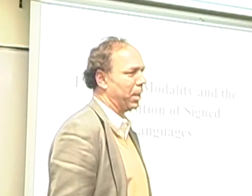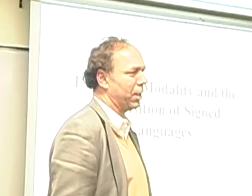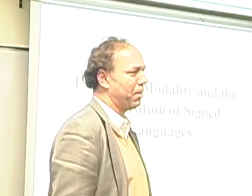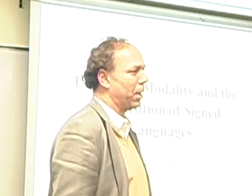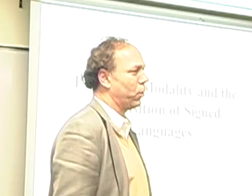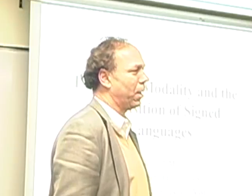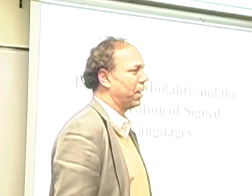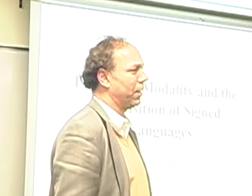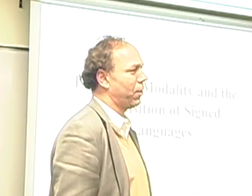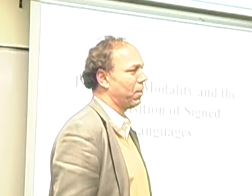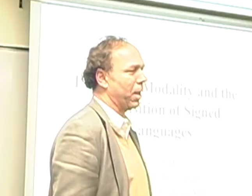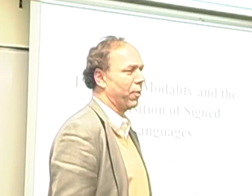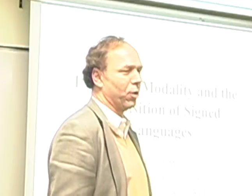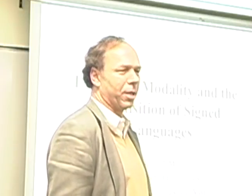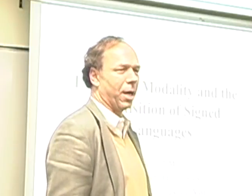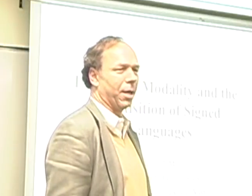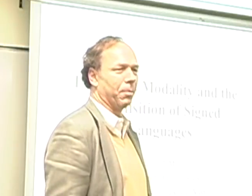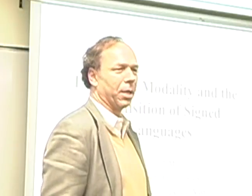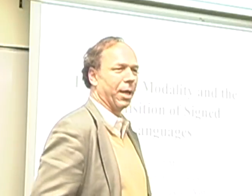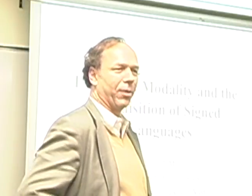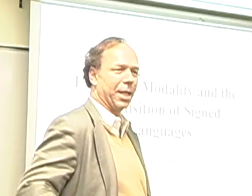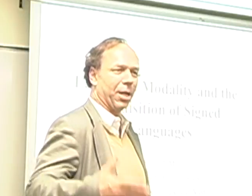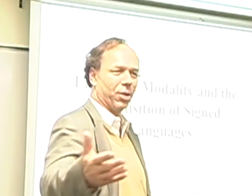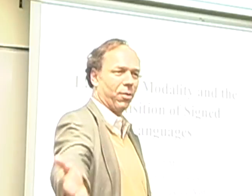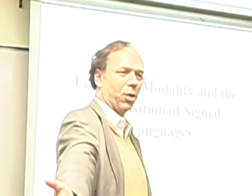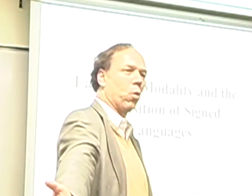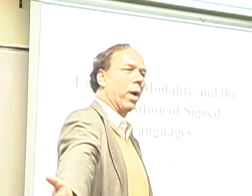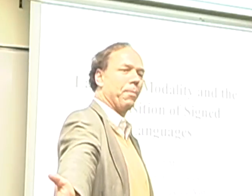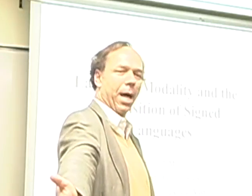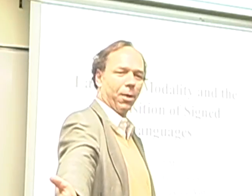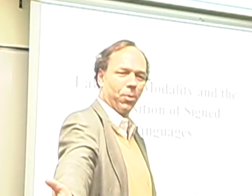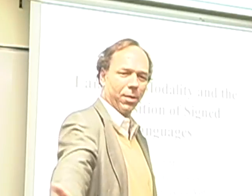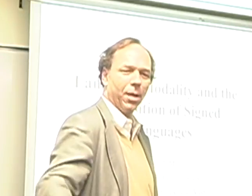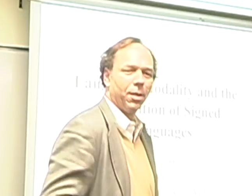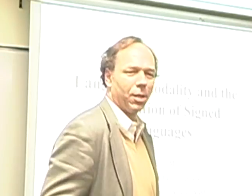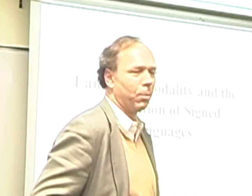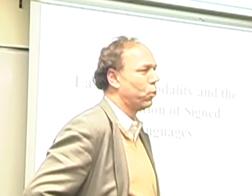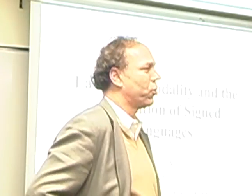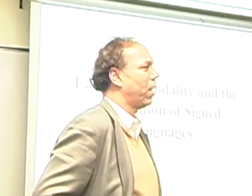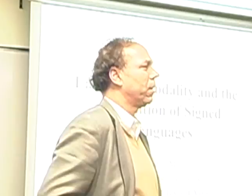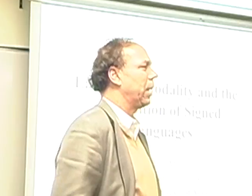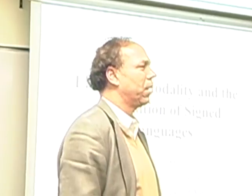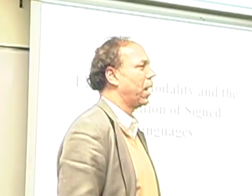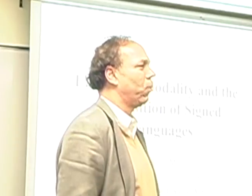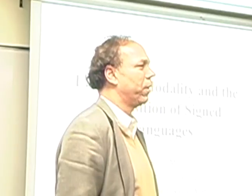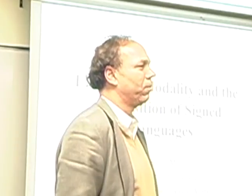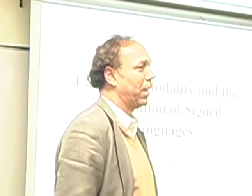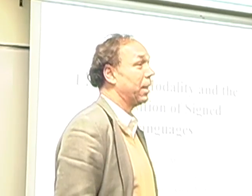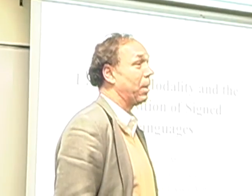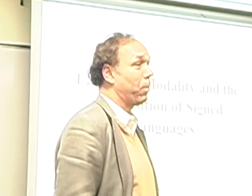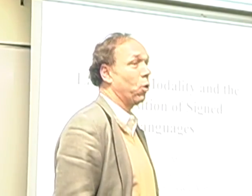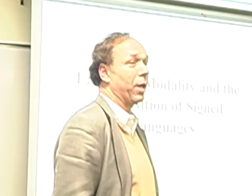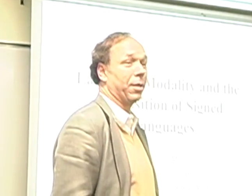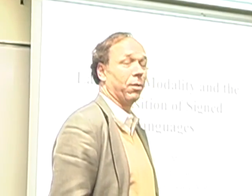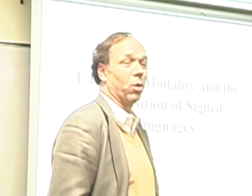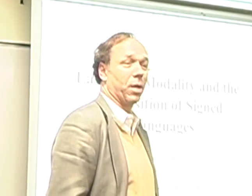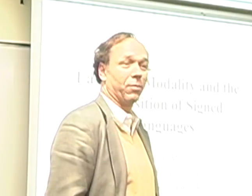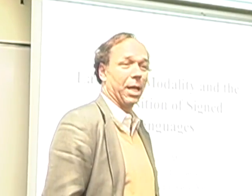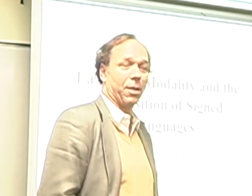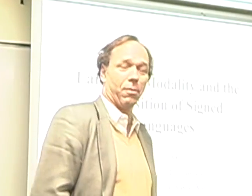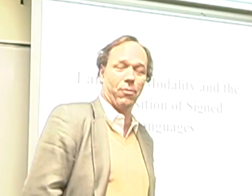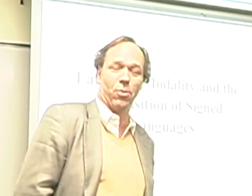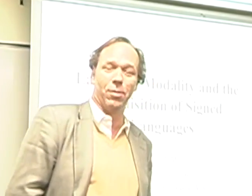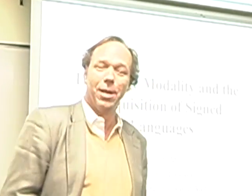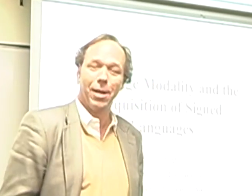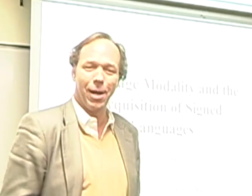thankful to have been to Montreal now. This is my third time, and I have connections that go way back with Denis Bouchard. He and I were both at the University